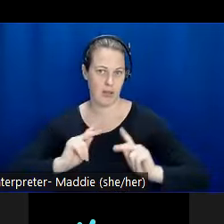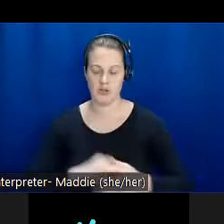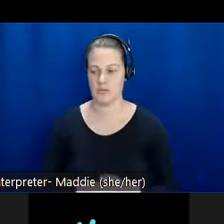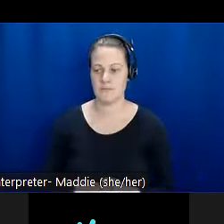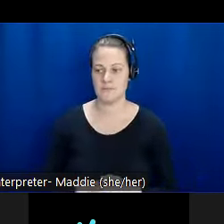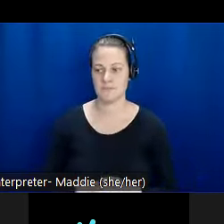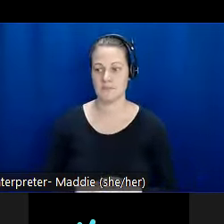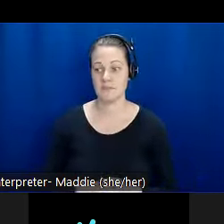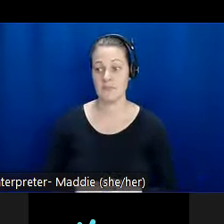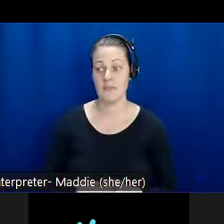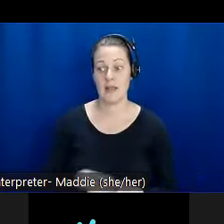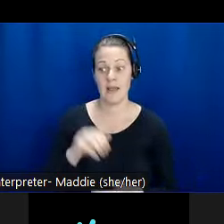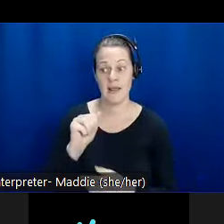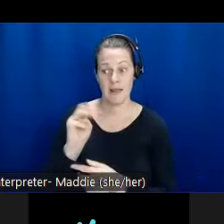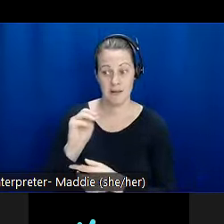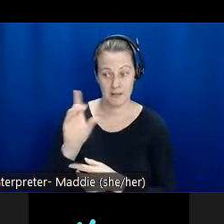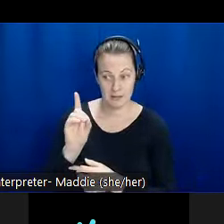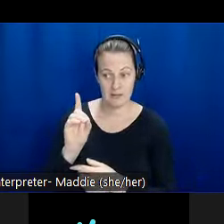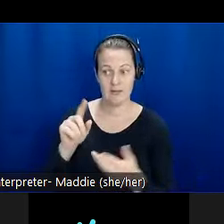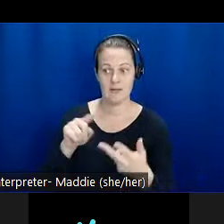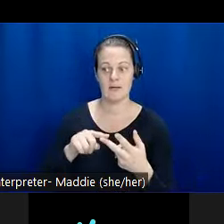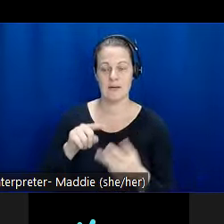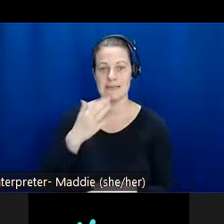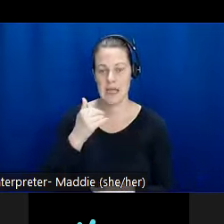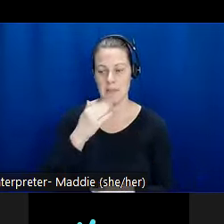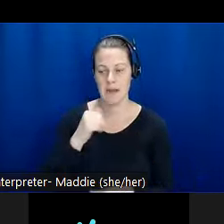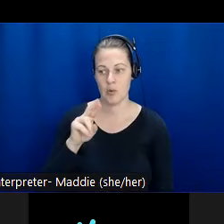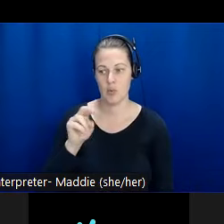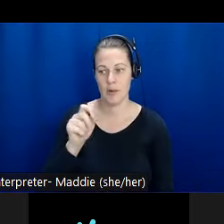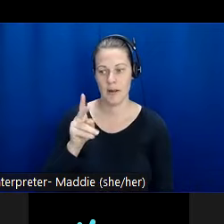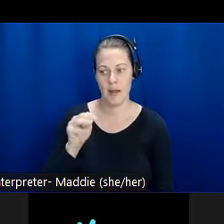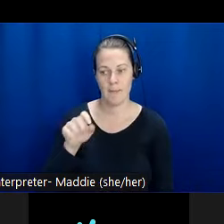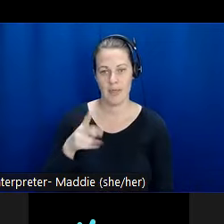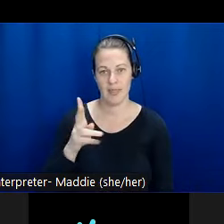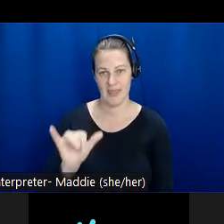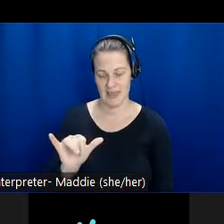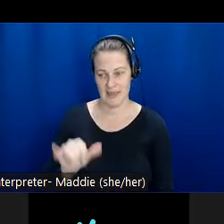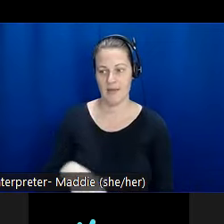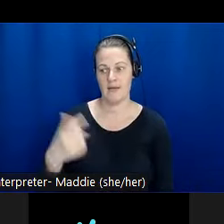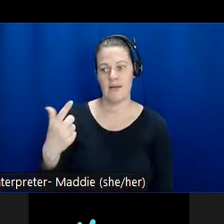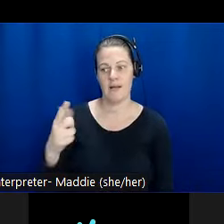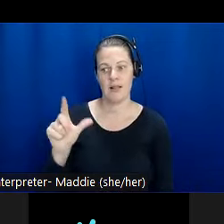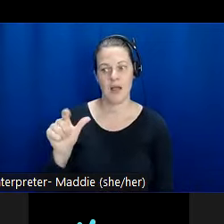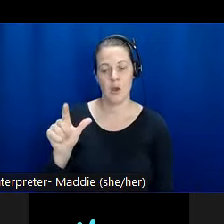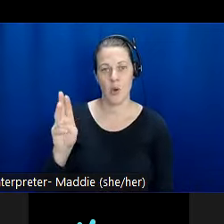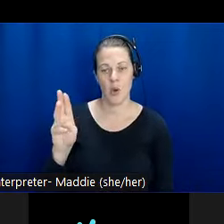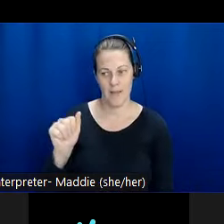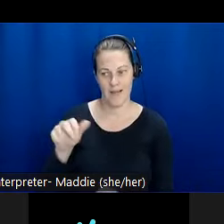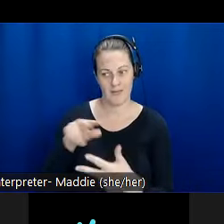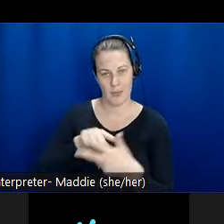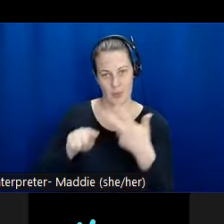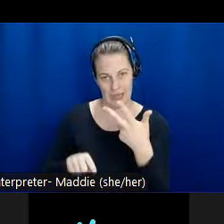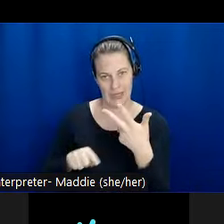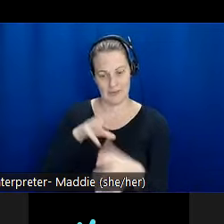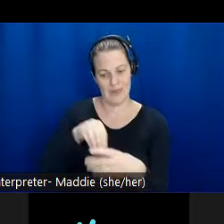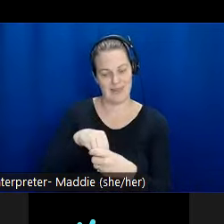macular degeneration, diabetic retinopathy, and glaucoma. And that is the case within the US specifically and varies